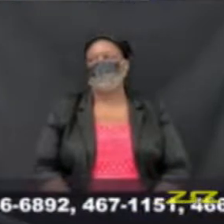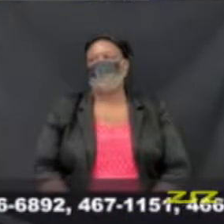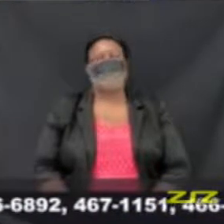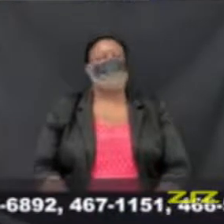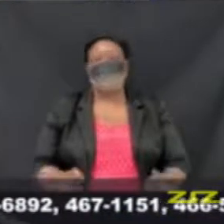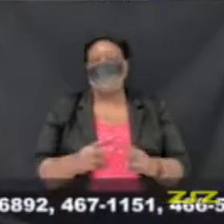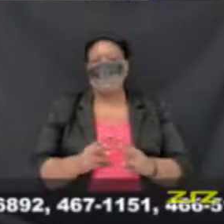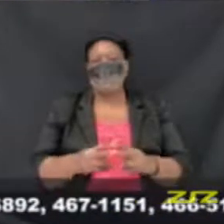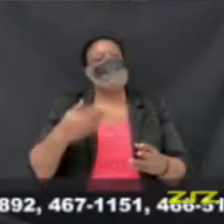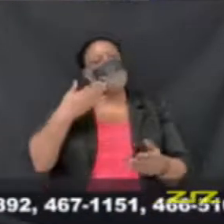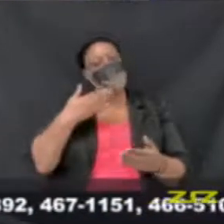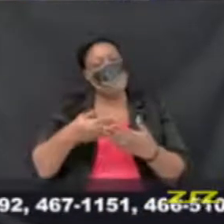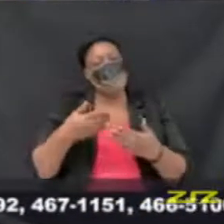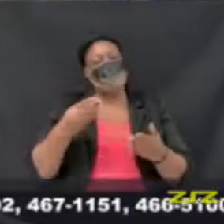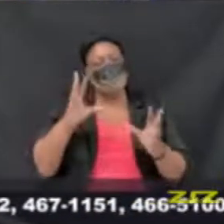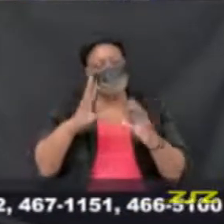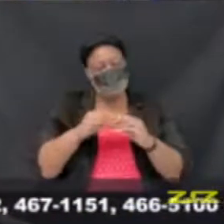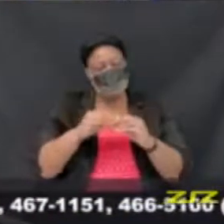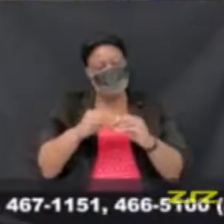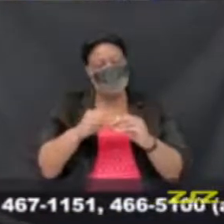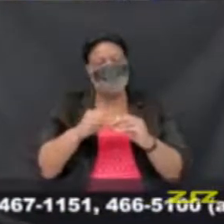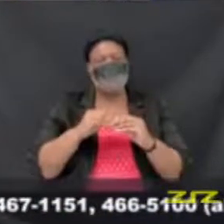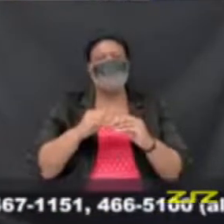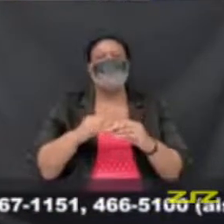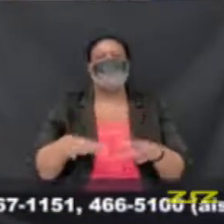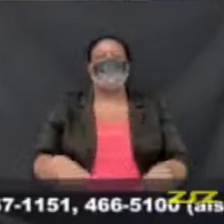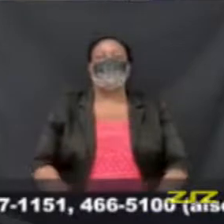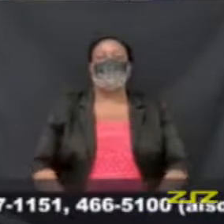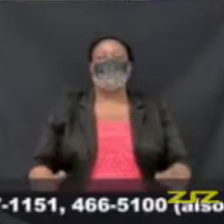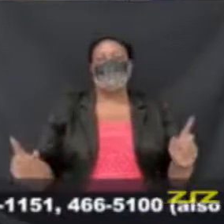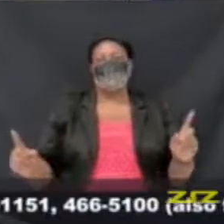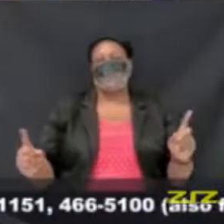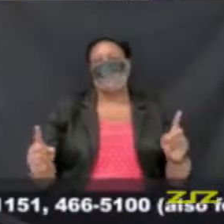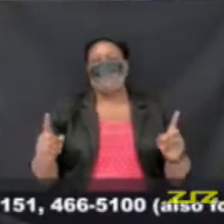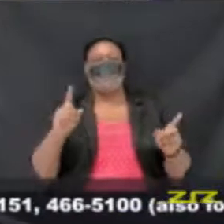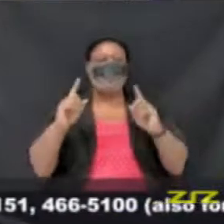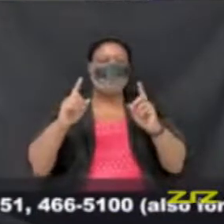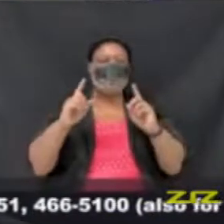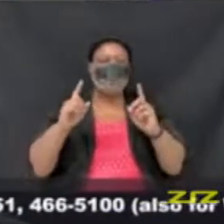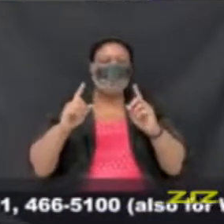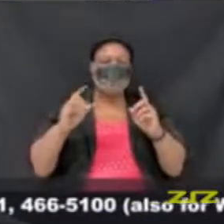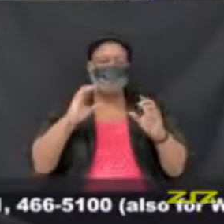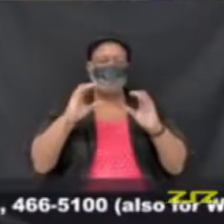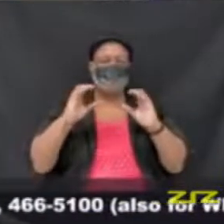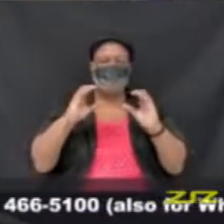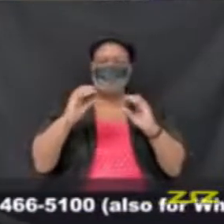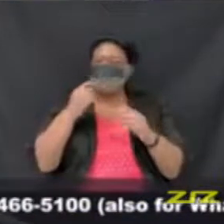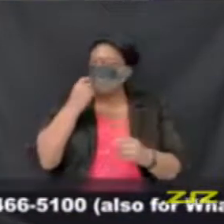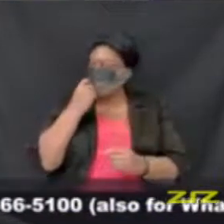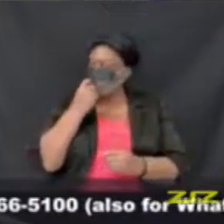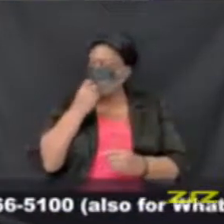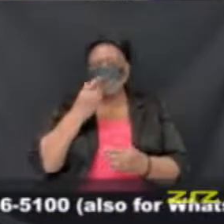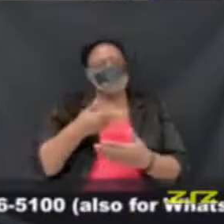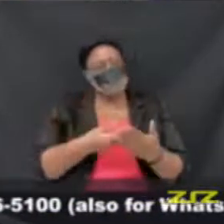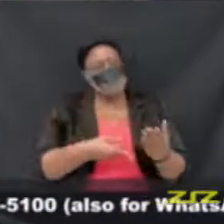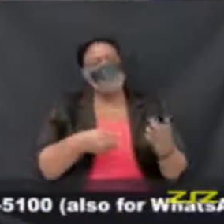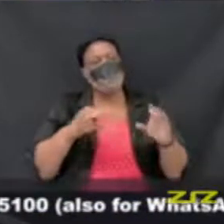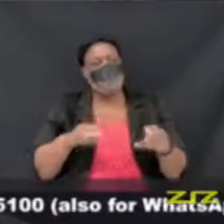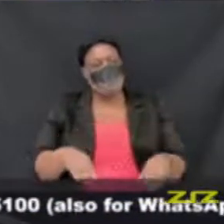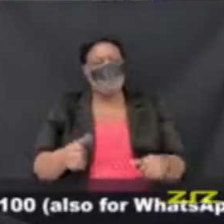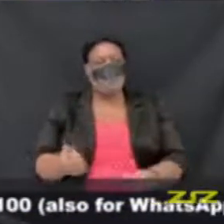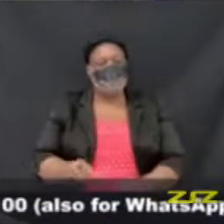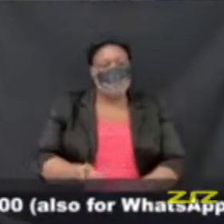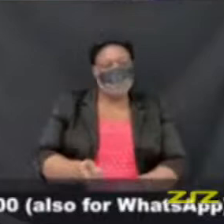very fruitful. We were able to meet halfway, whereby there is much support for the